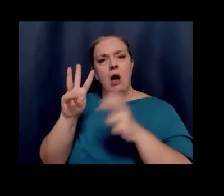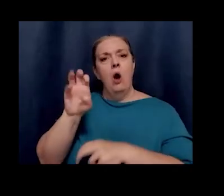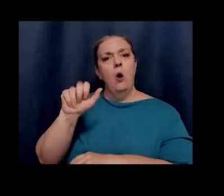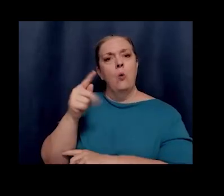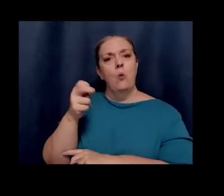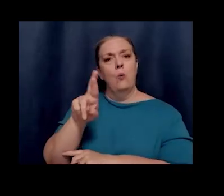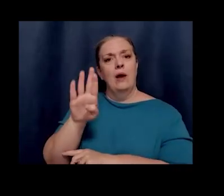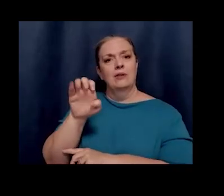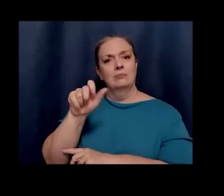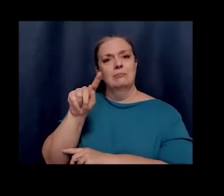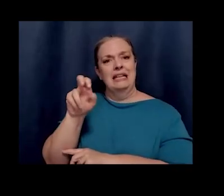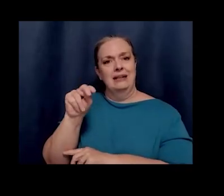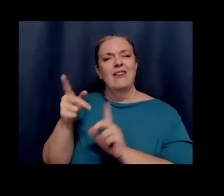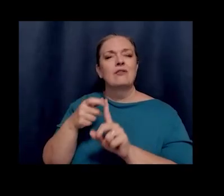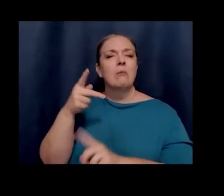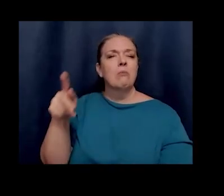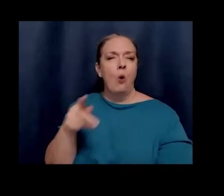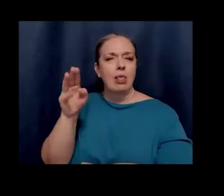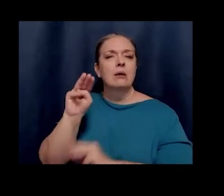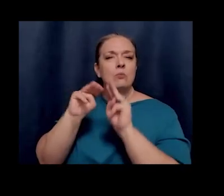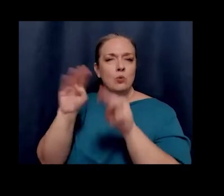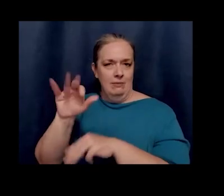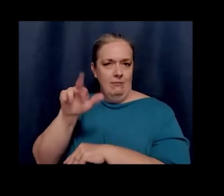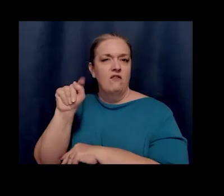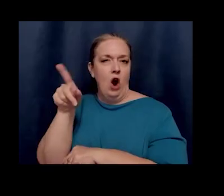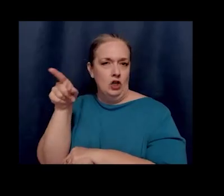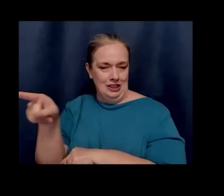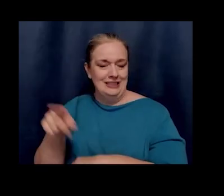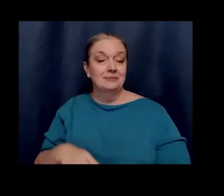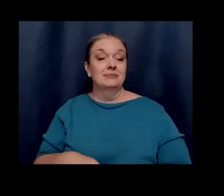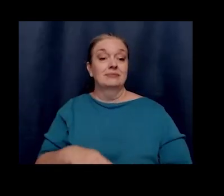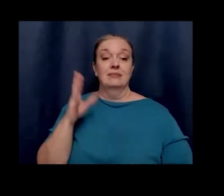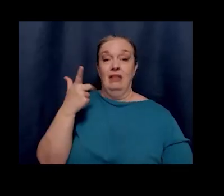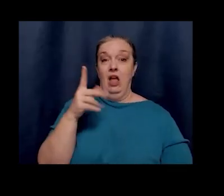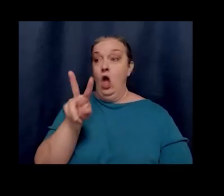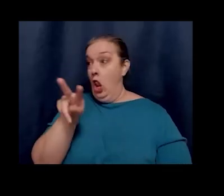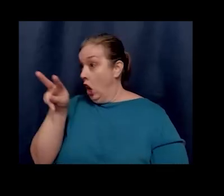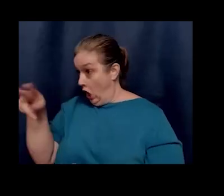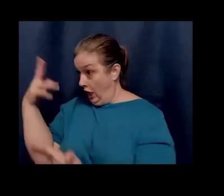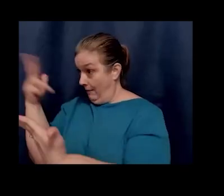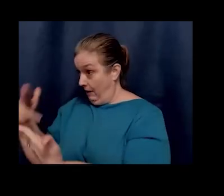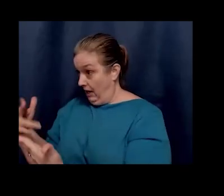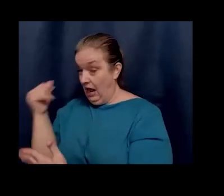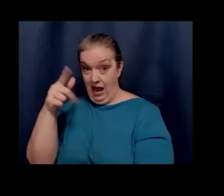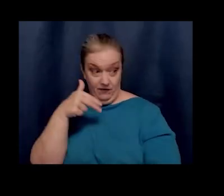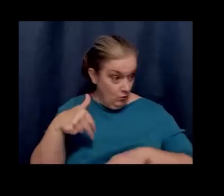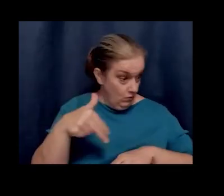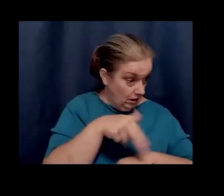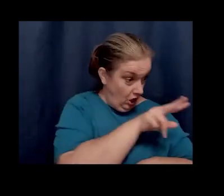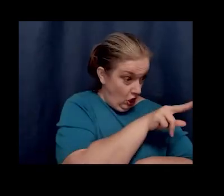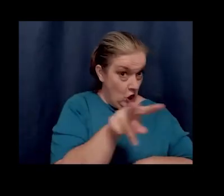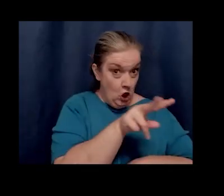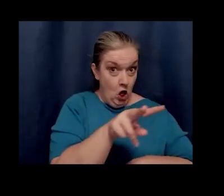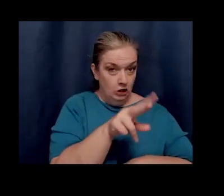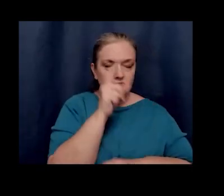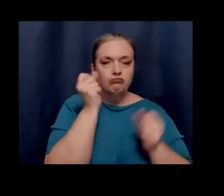Art, which owns this site. This view, because you're looking at the painting and you're looking at standing at the cliff walk, this view